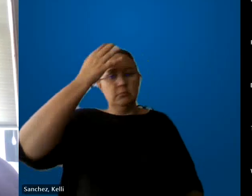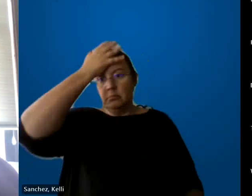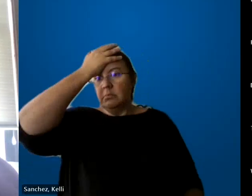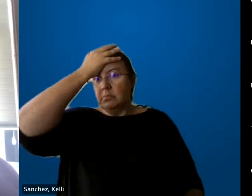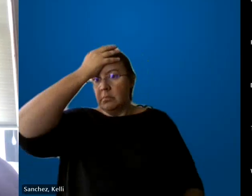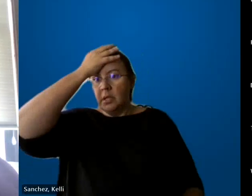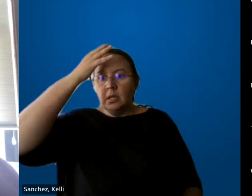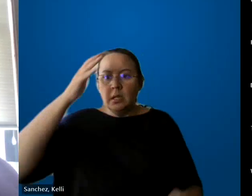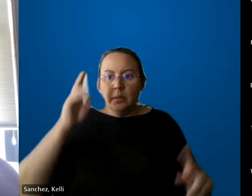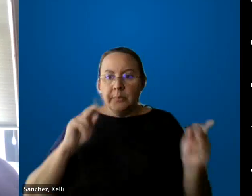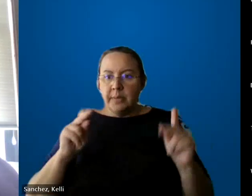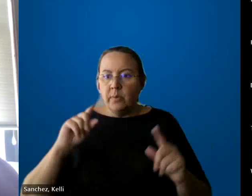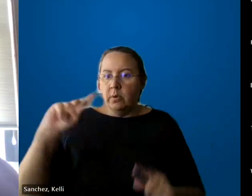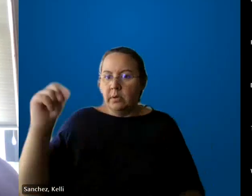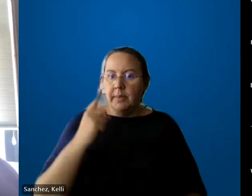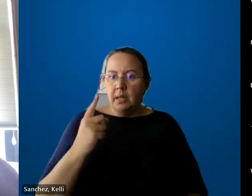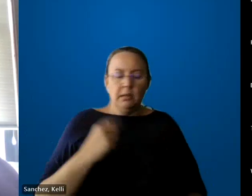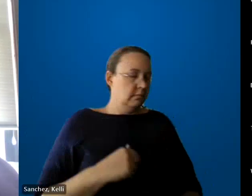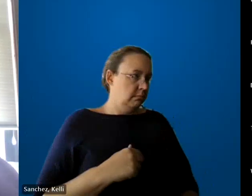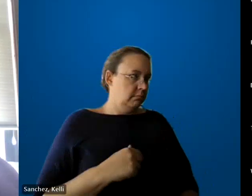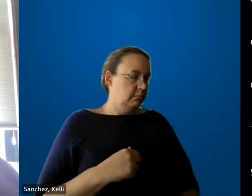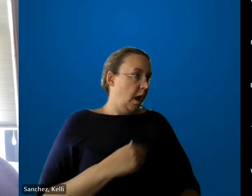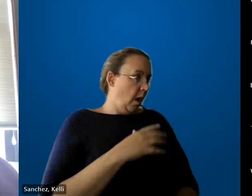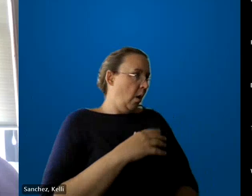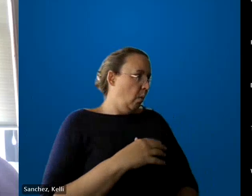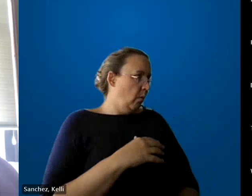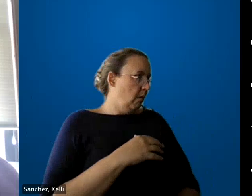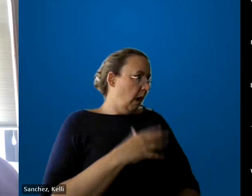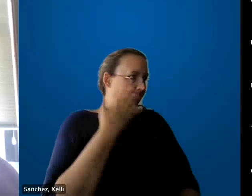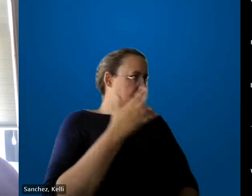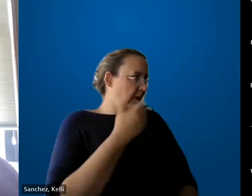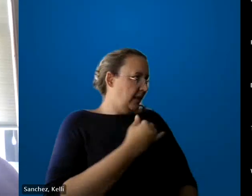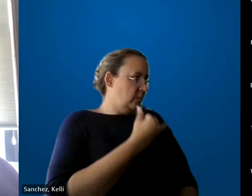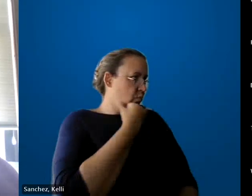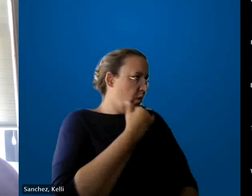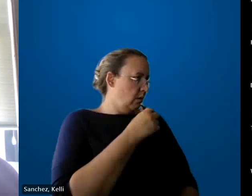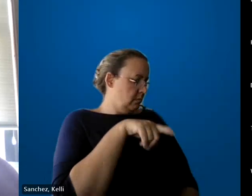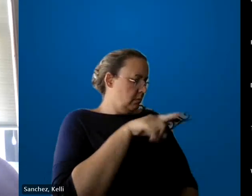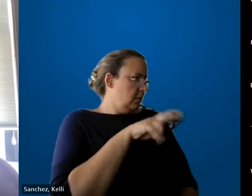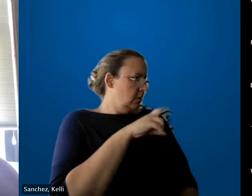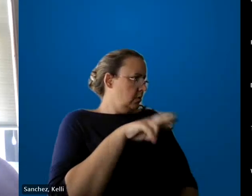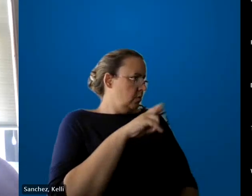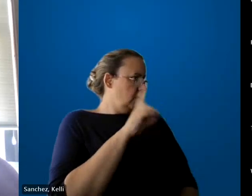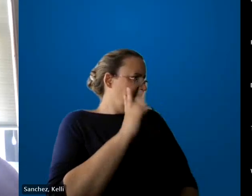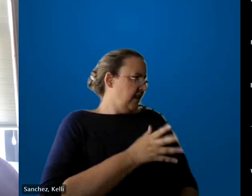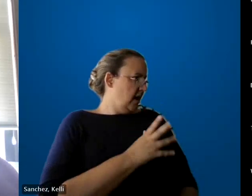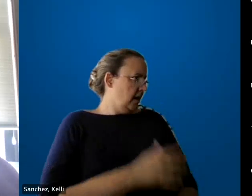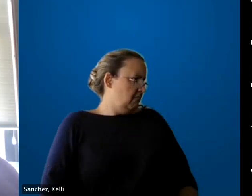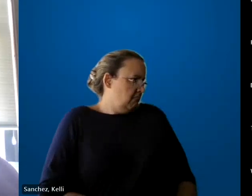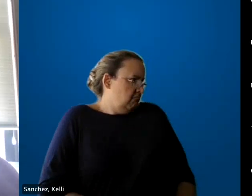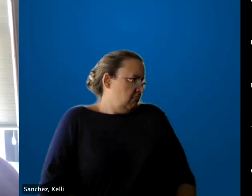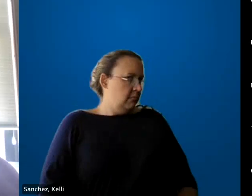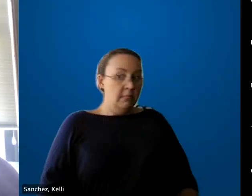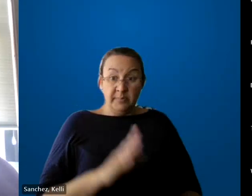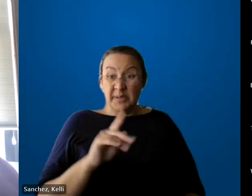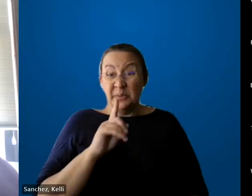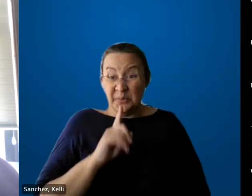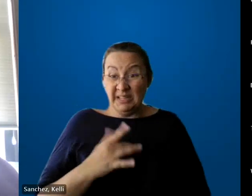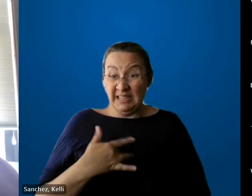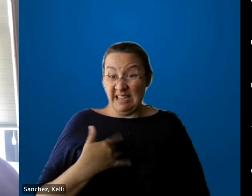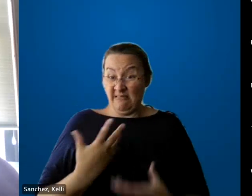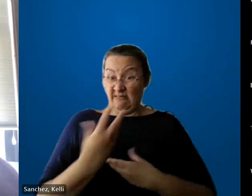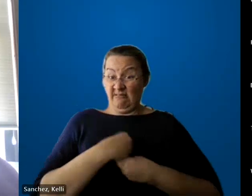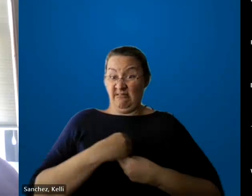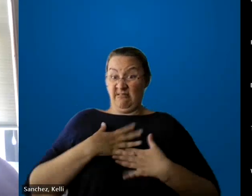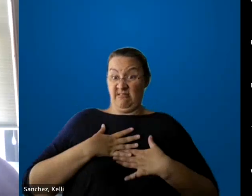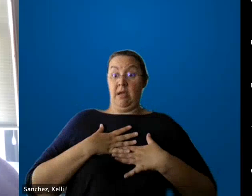and people have literally came up to me and was like, "Oh, I would have never known anything was wrong. Like, you come off so confident, you come off so this, so that." But like literally, I've been